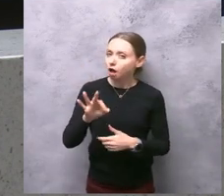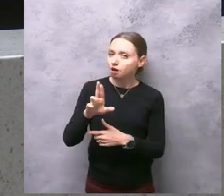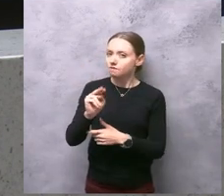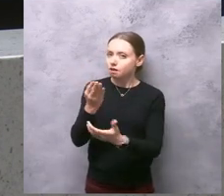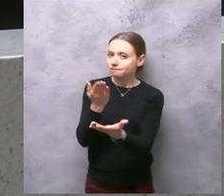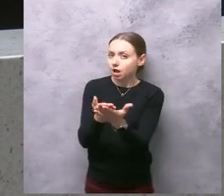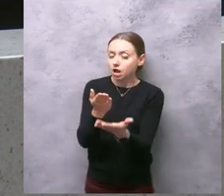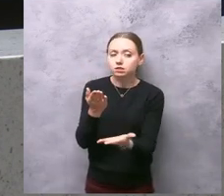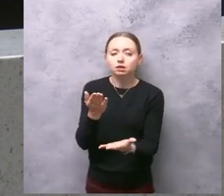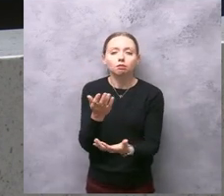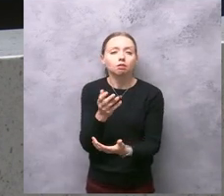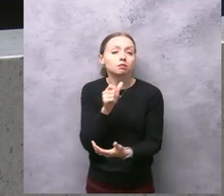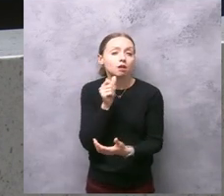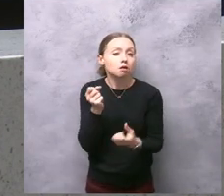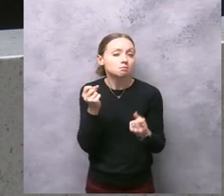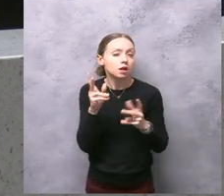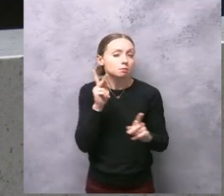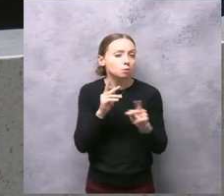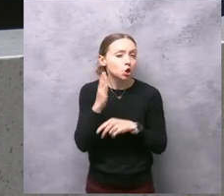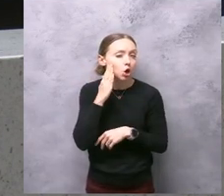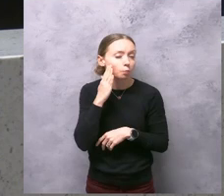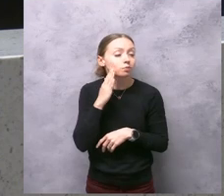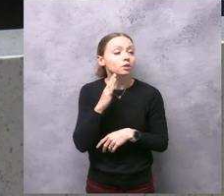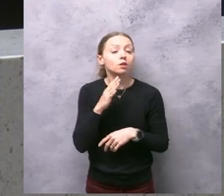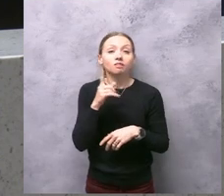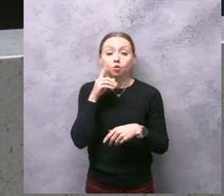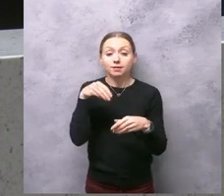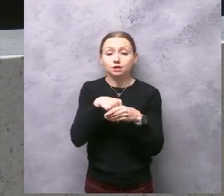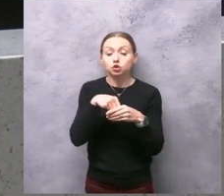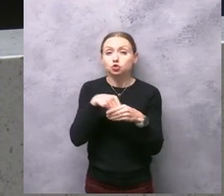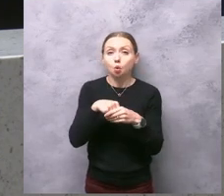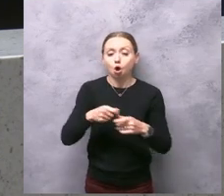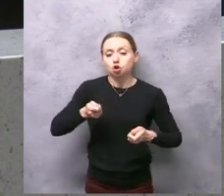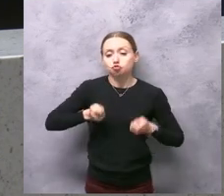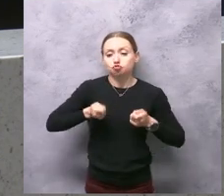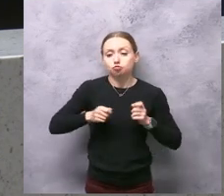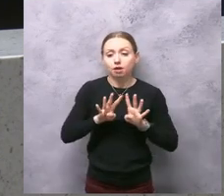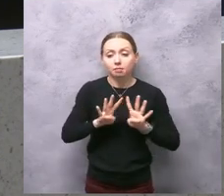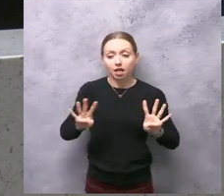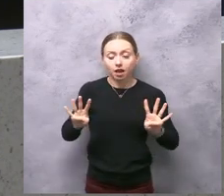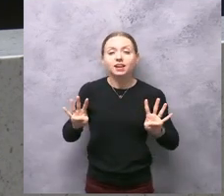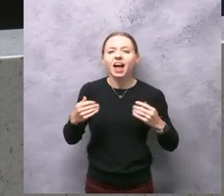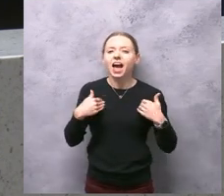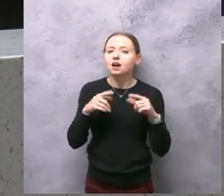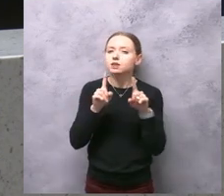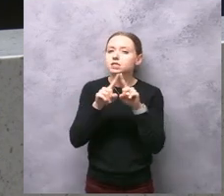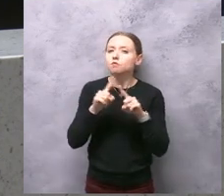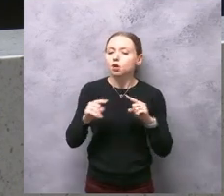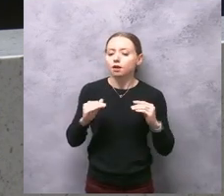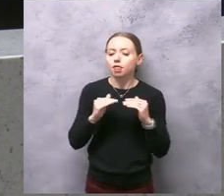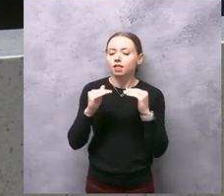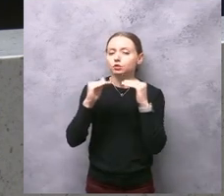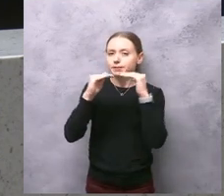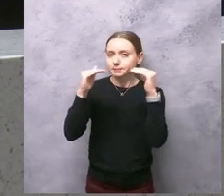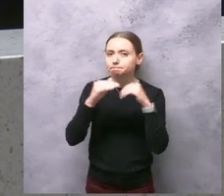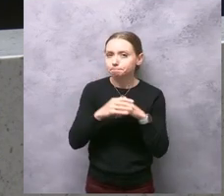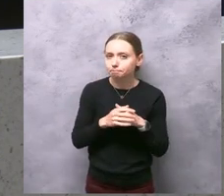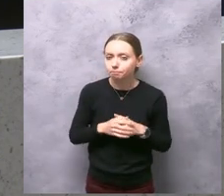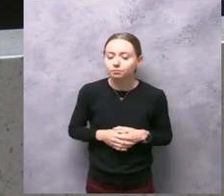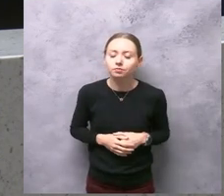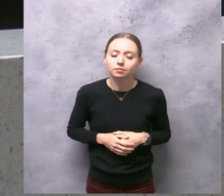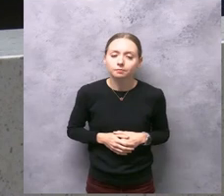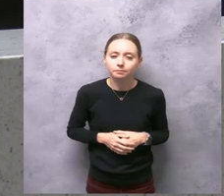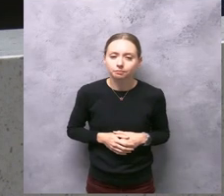many people know in the district. In the world of indoor drumline, there's levels and hierarchies. And